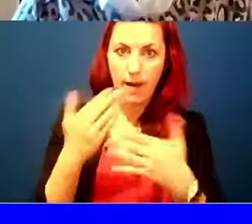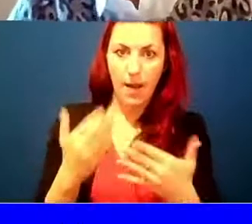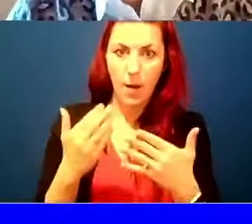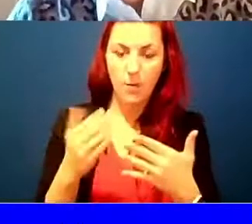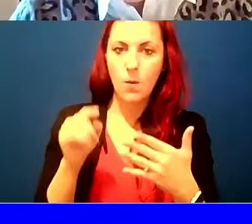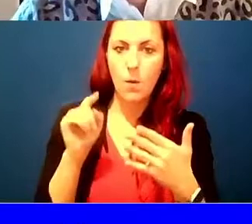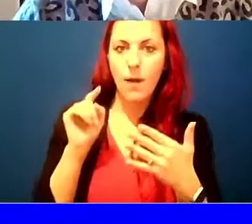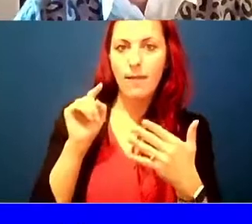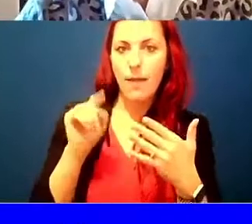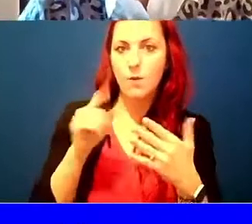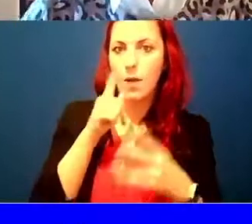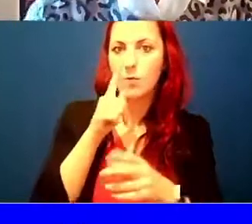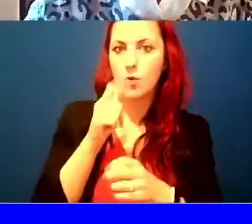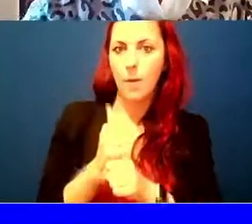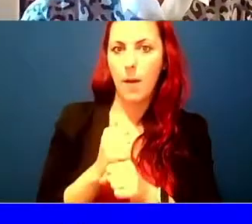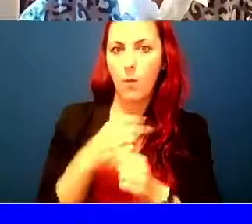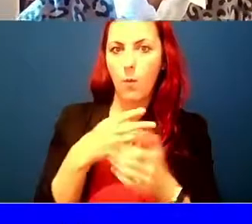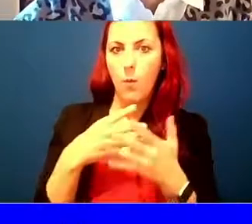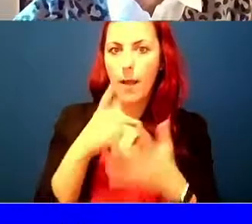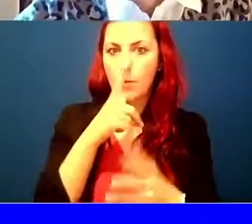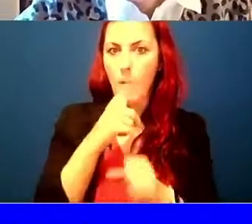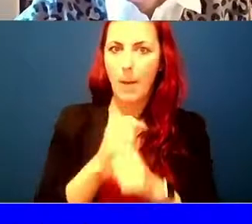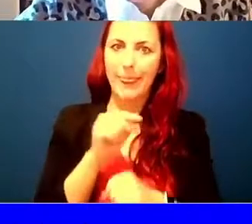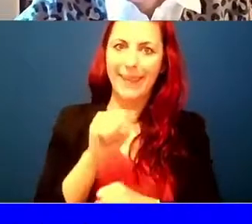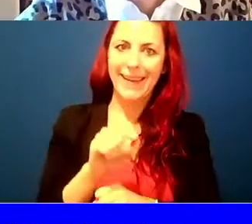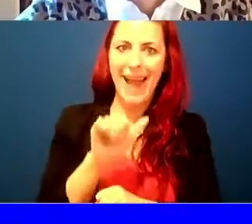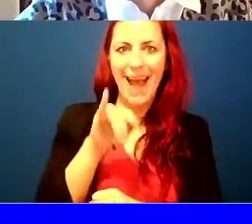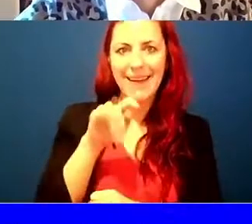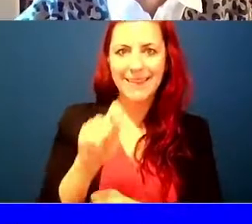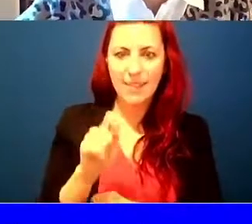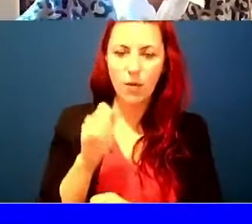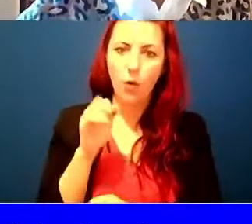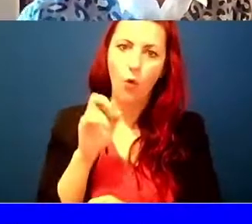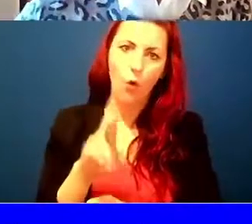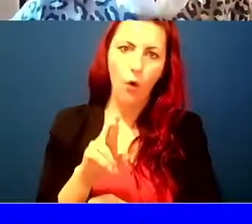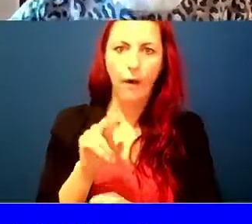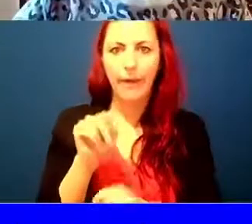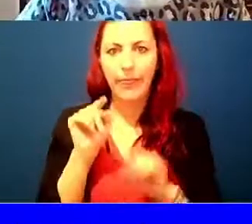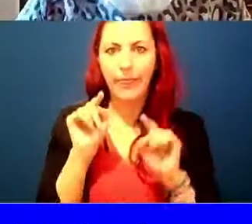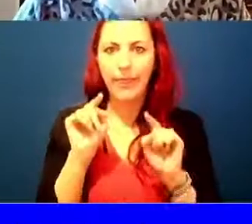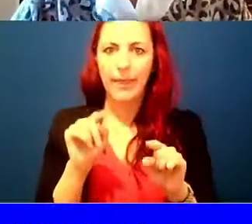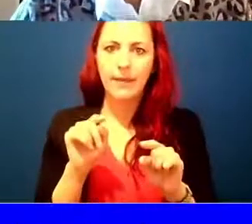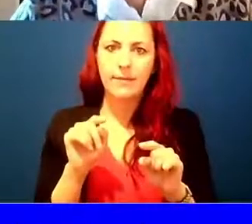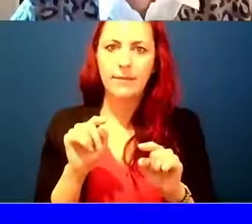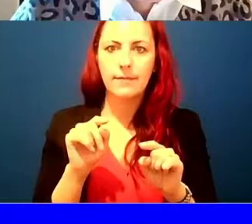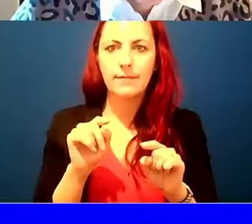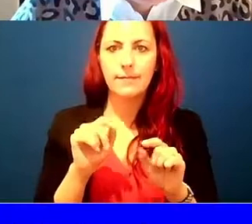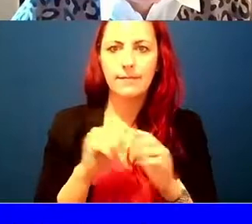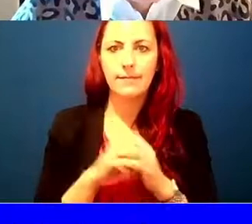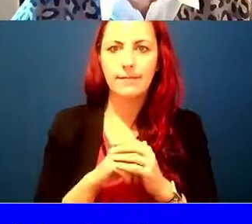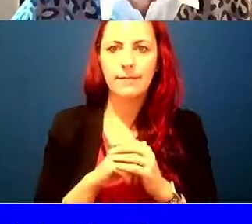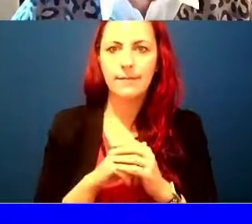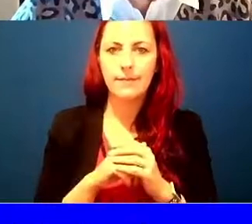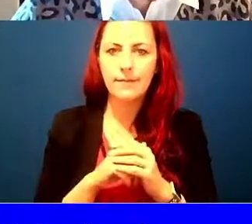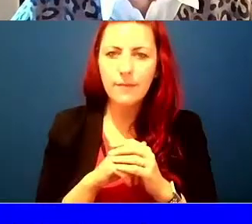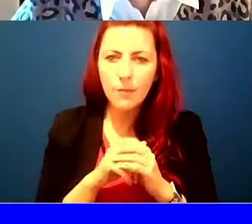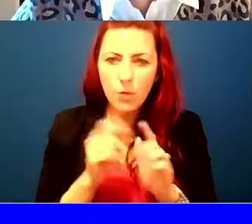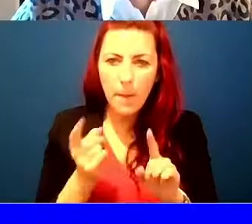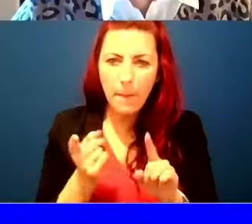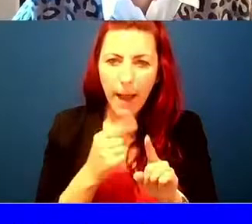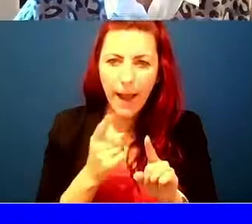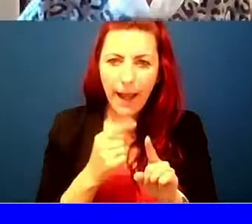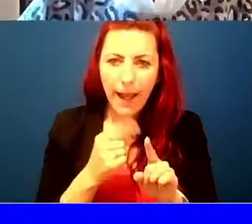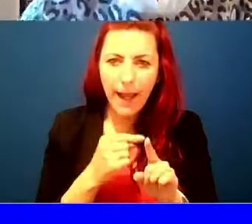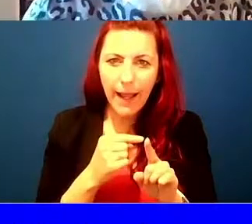that's what I'm talking about when I refer to the Act or to the, thank you. That, sorry, if you just want to take me back to